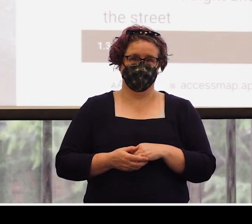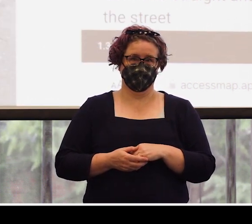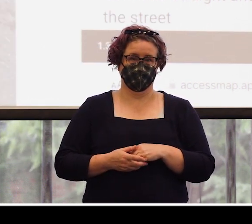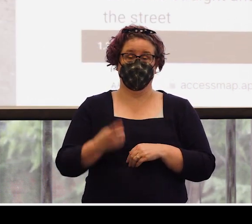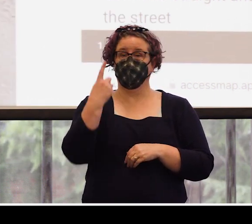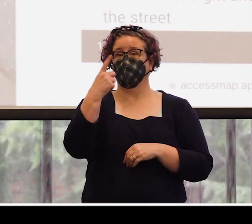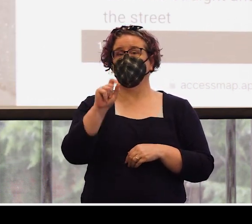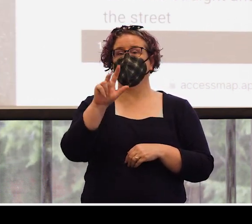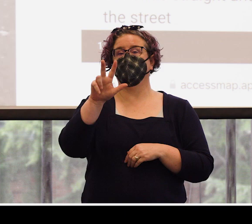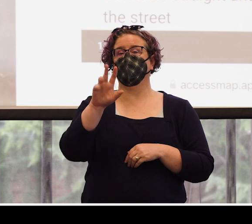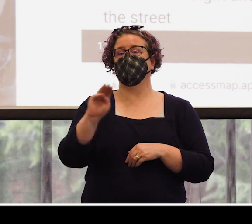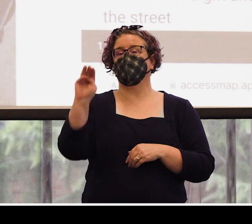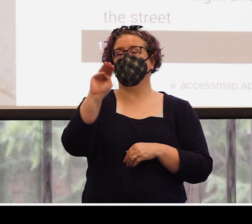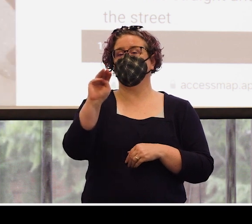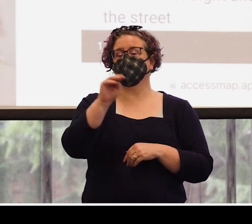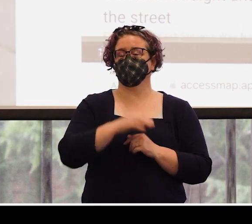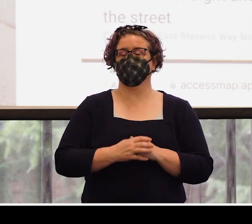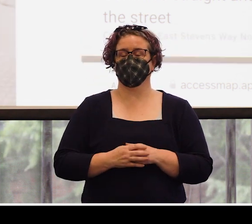$1.3 meters.